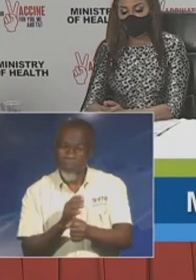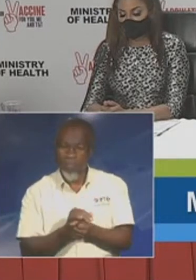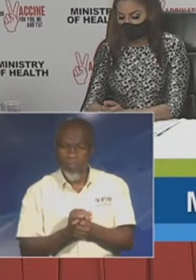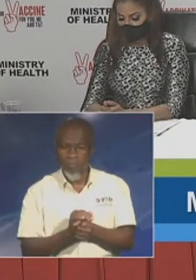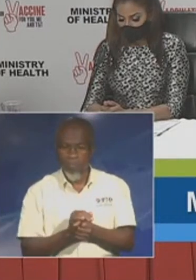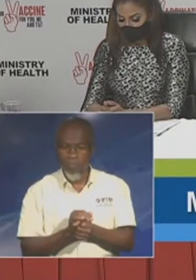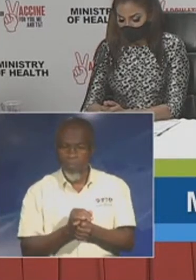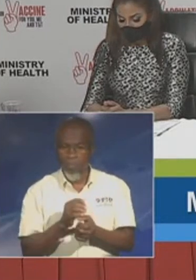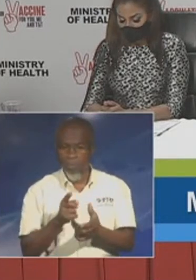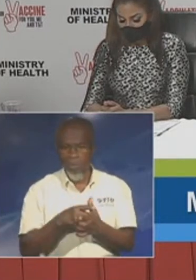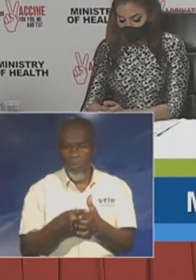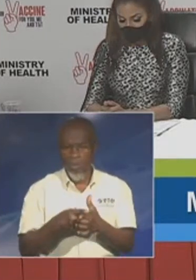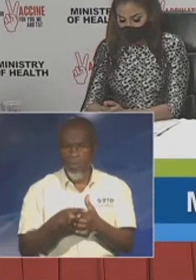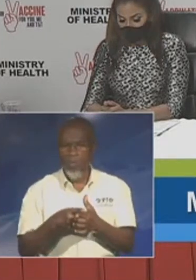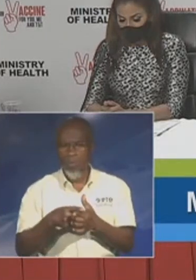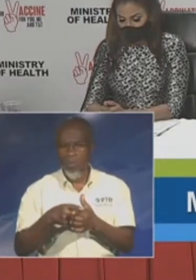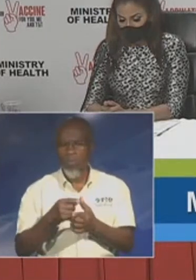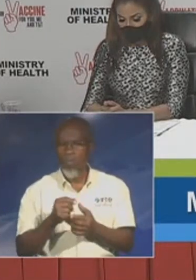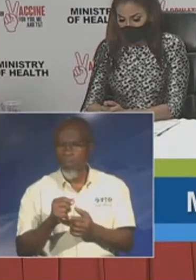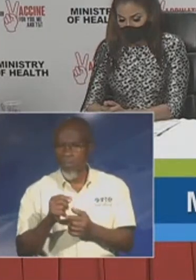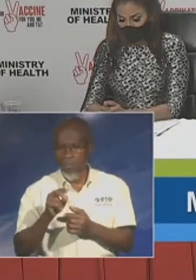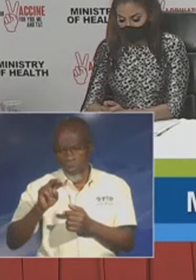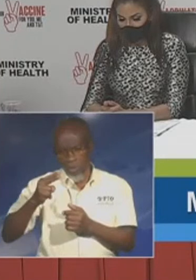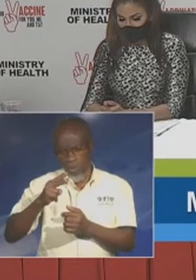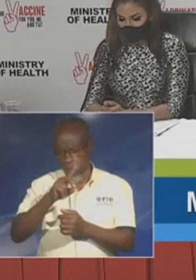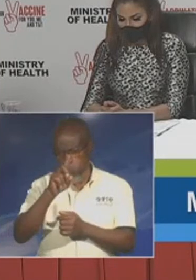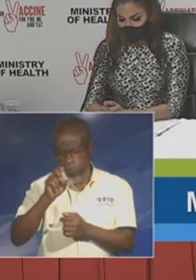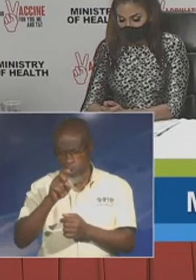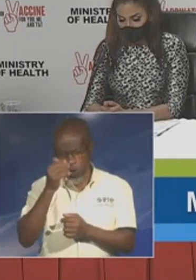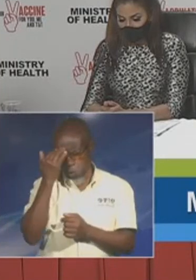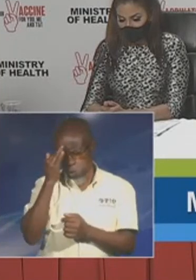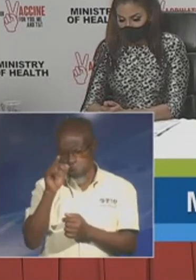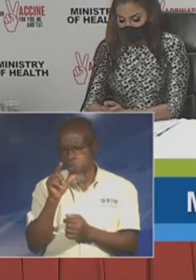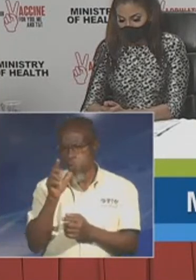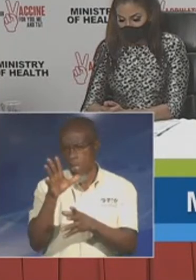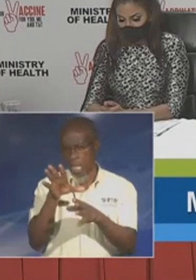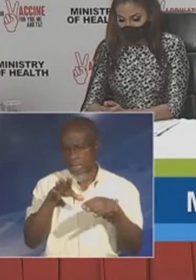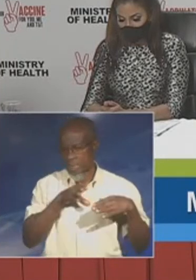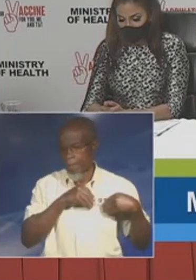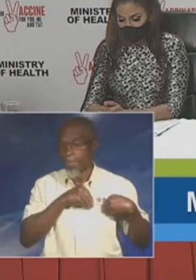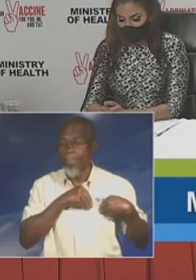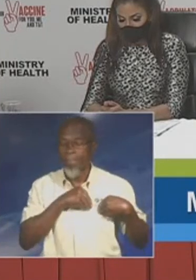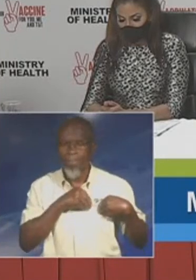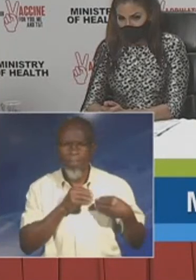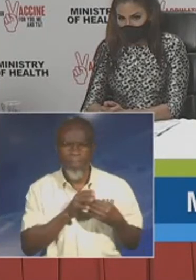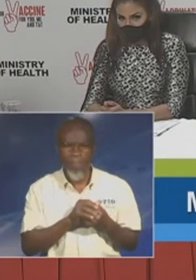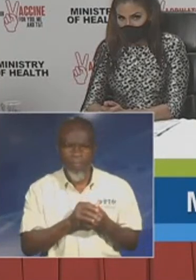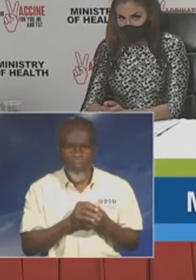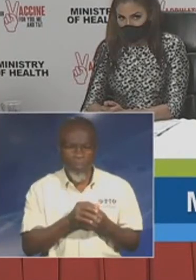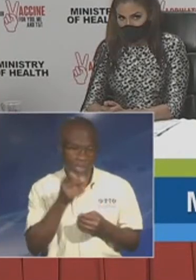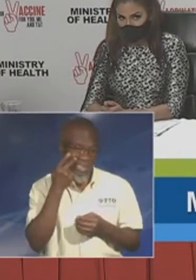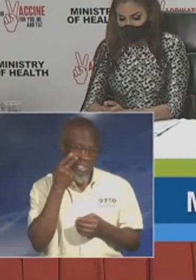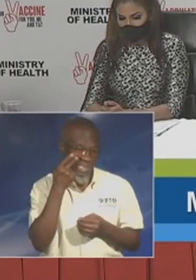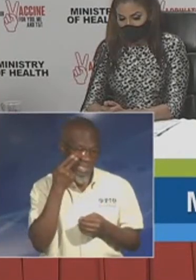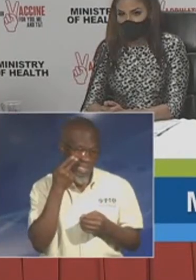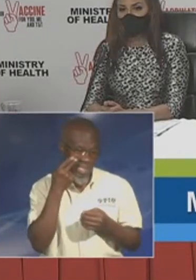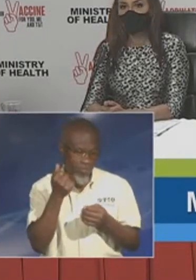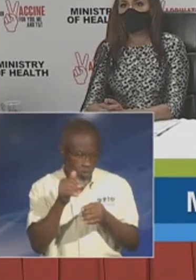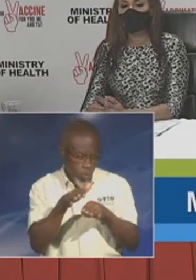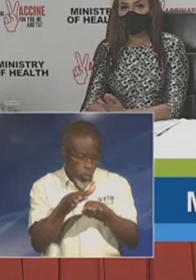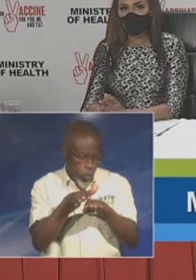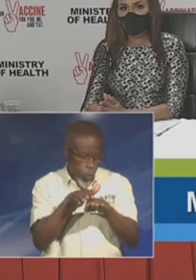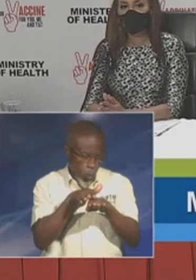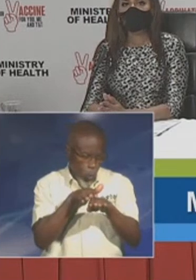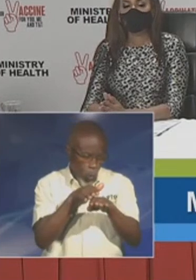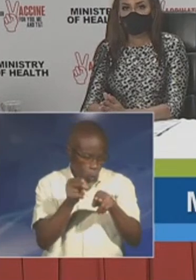would want to take this, but with the cases rising and that slow increase in hospital occupancy that we are seeing